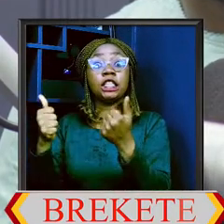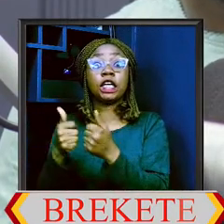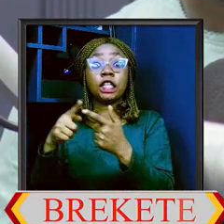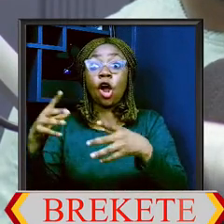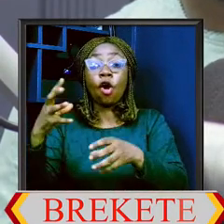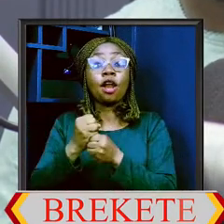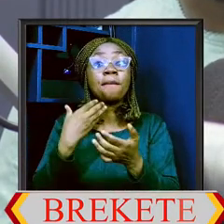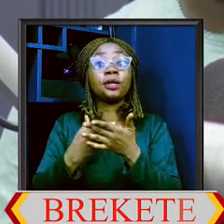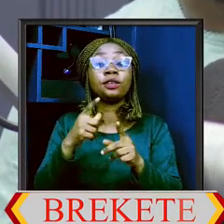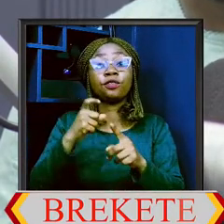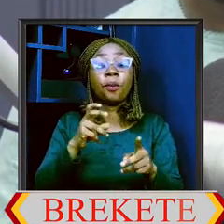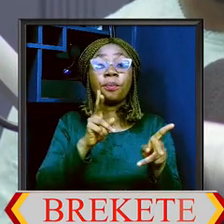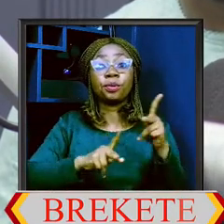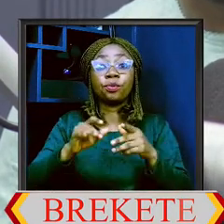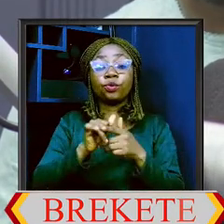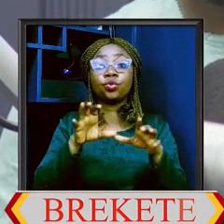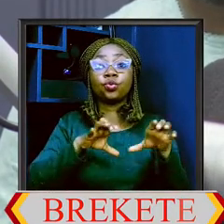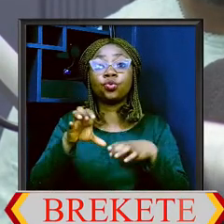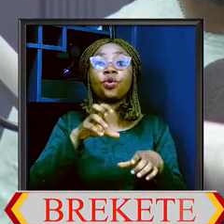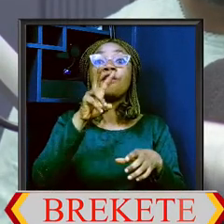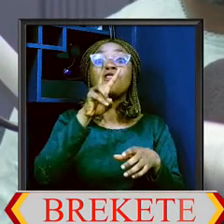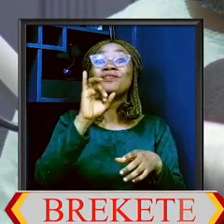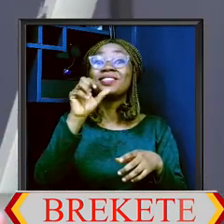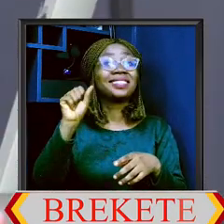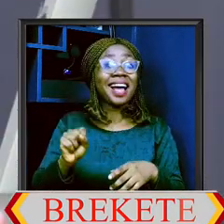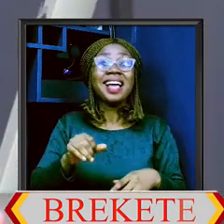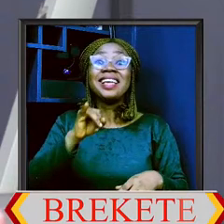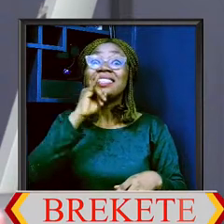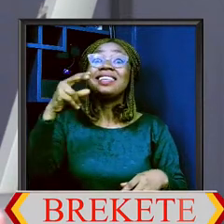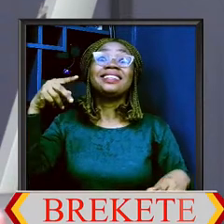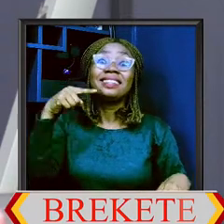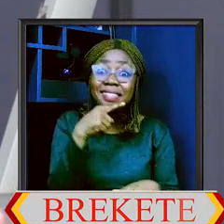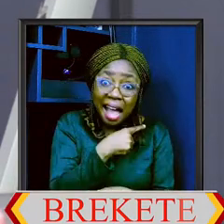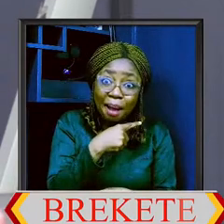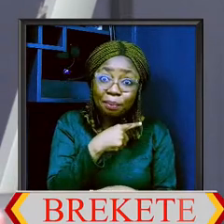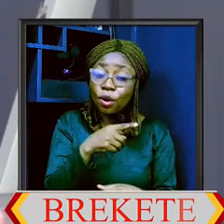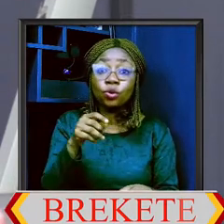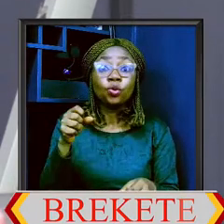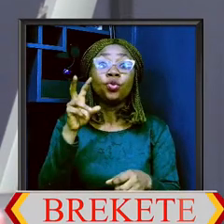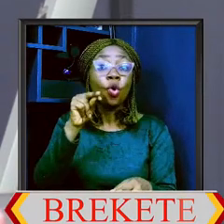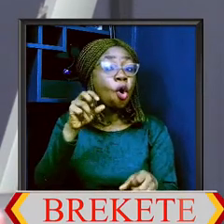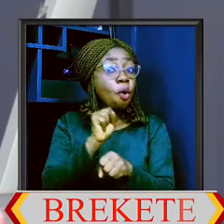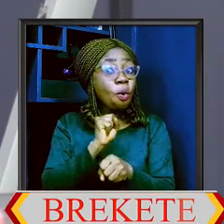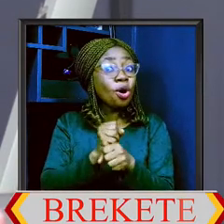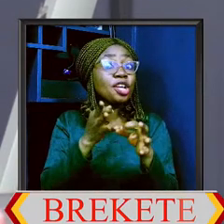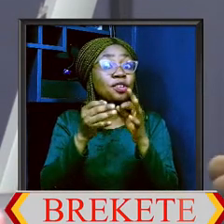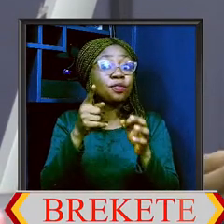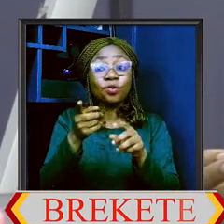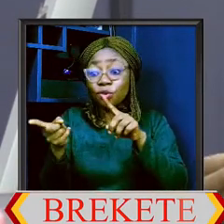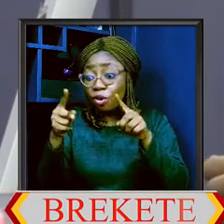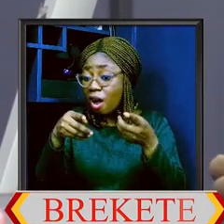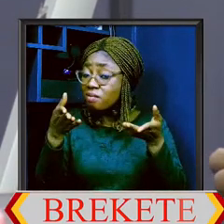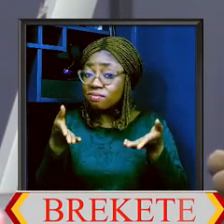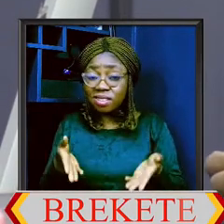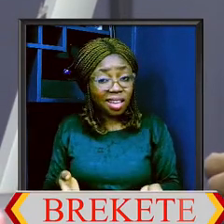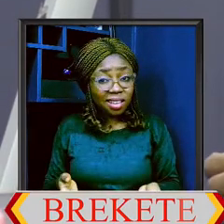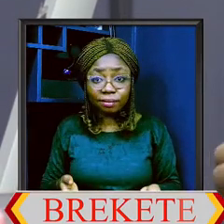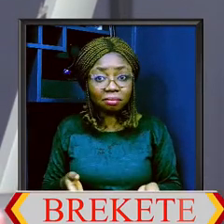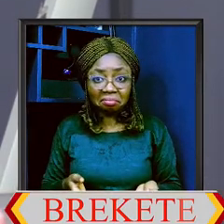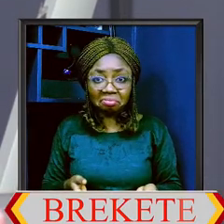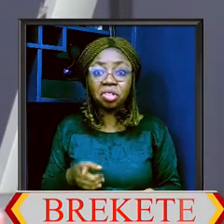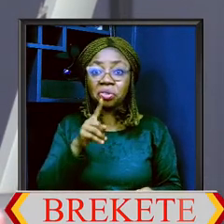Vis Dubai and for them thank should come here thank